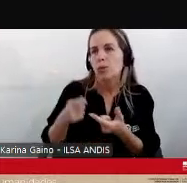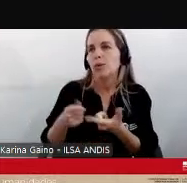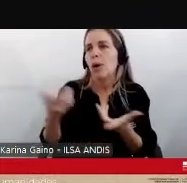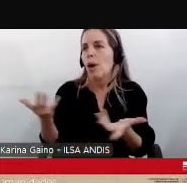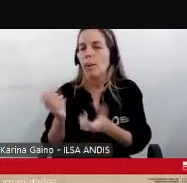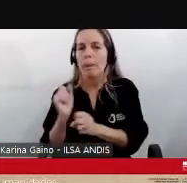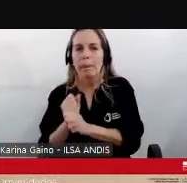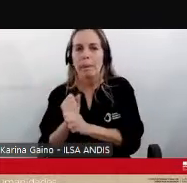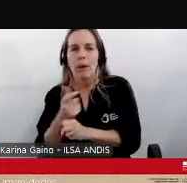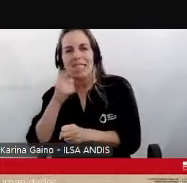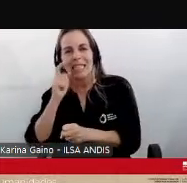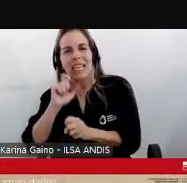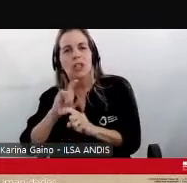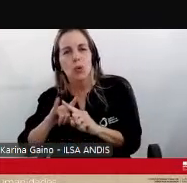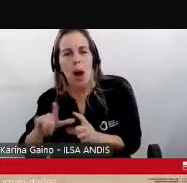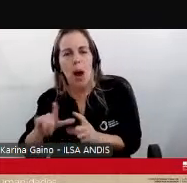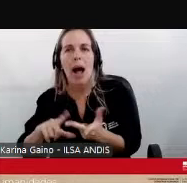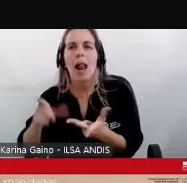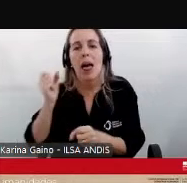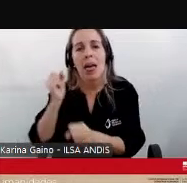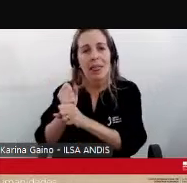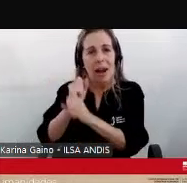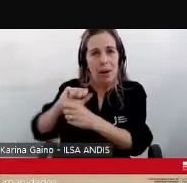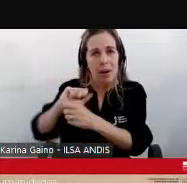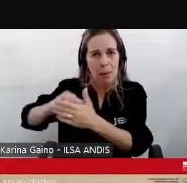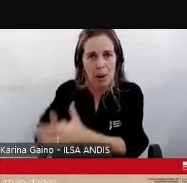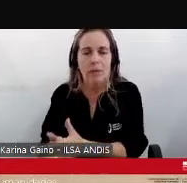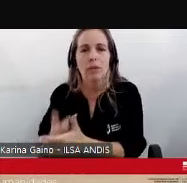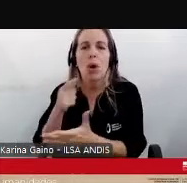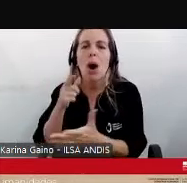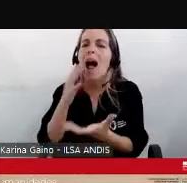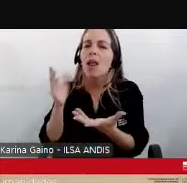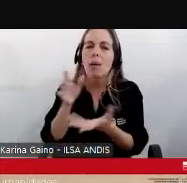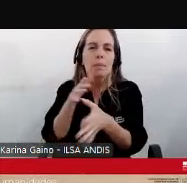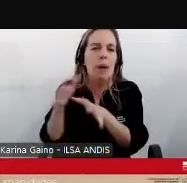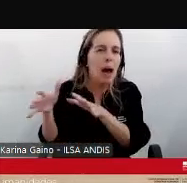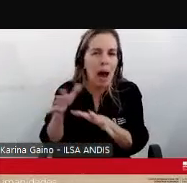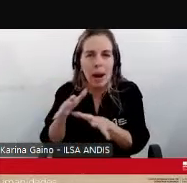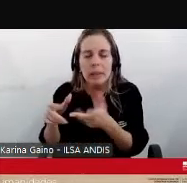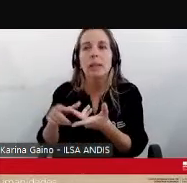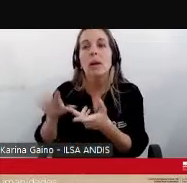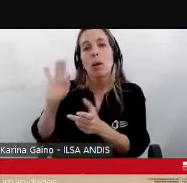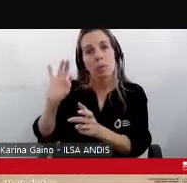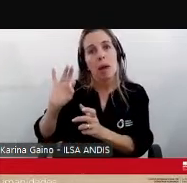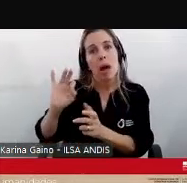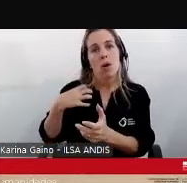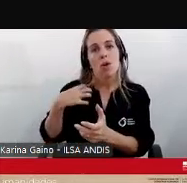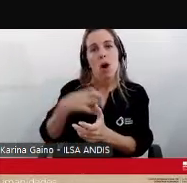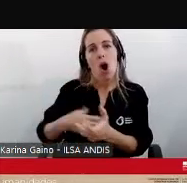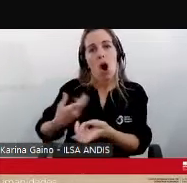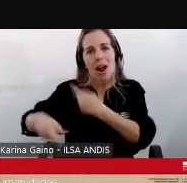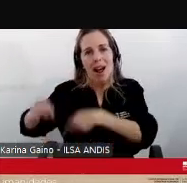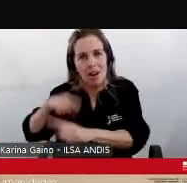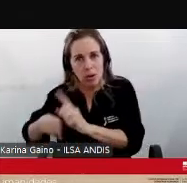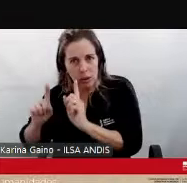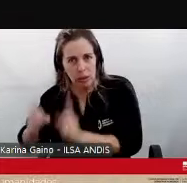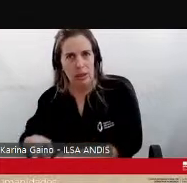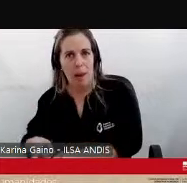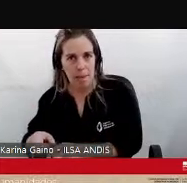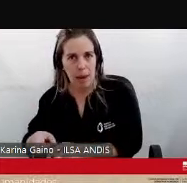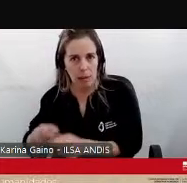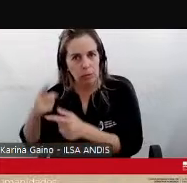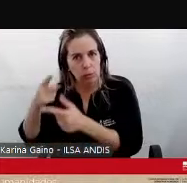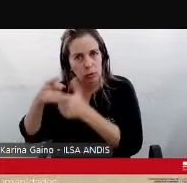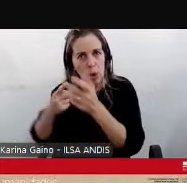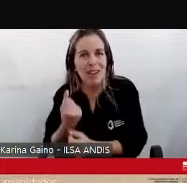or similar practices, removal organs, or other types of exploitation. So as I mentioned at the beginning, one of the purposes of human trafficking